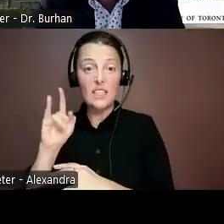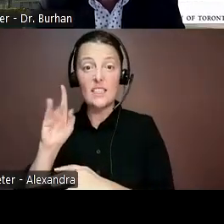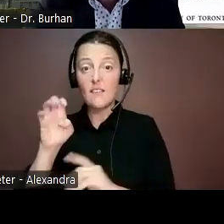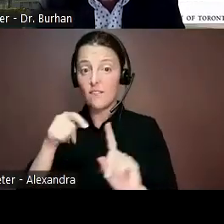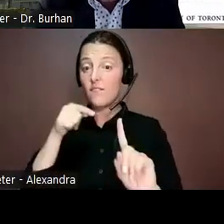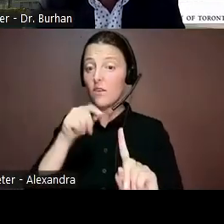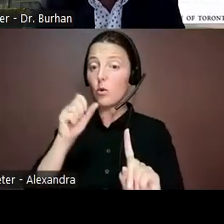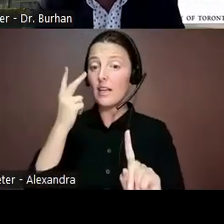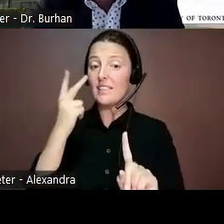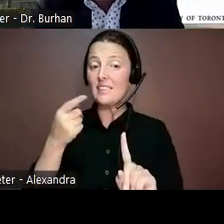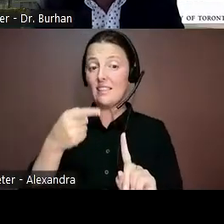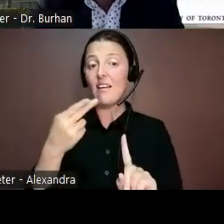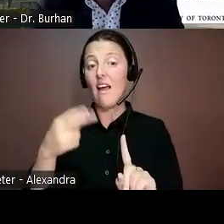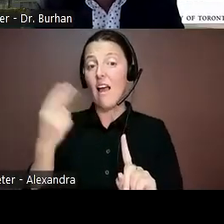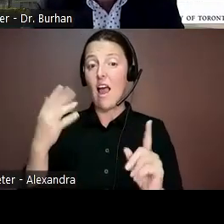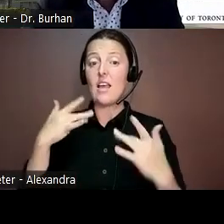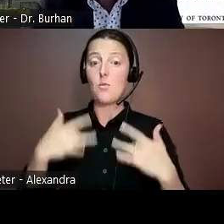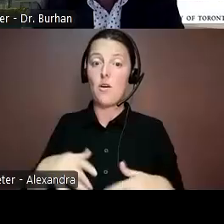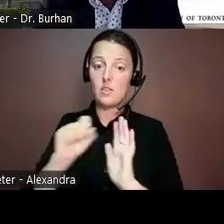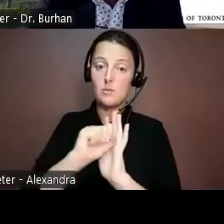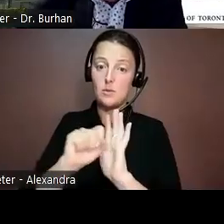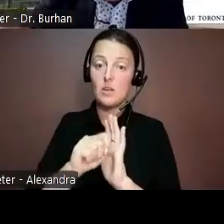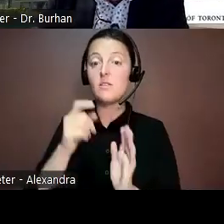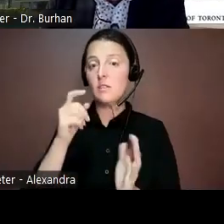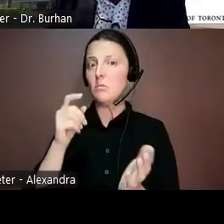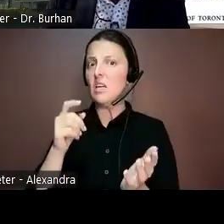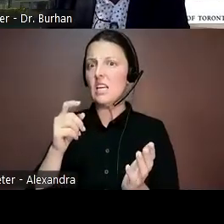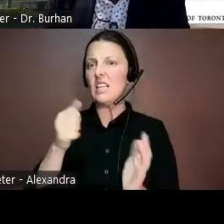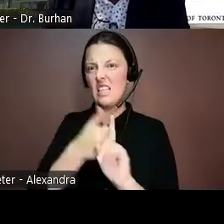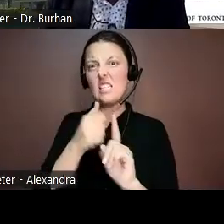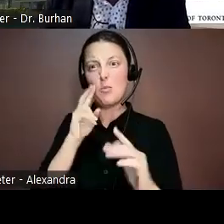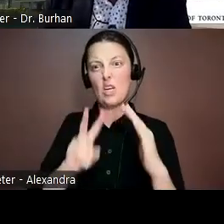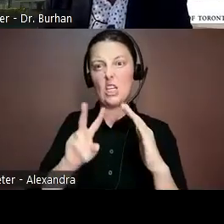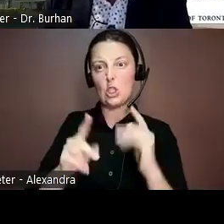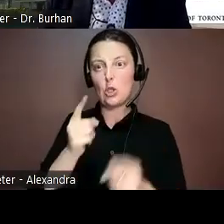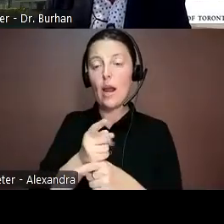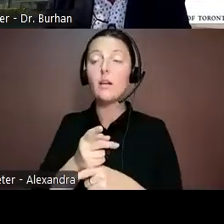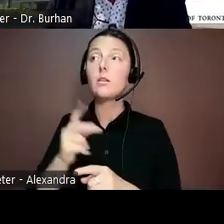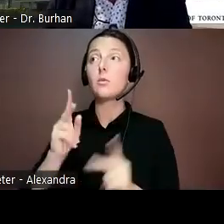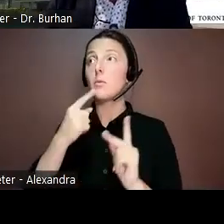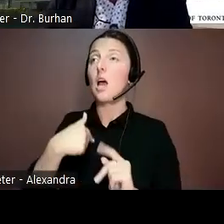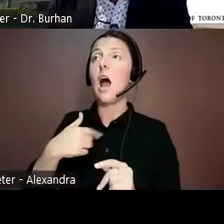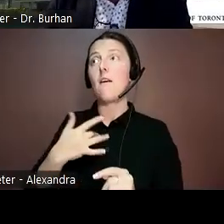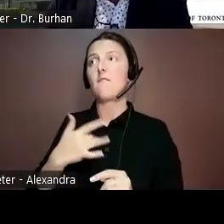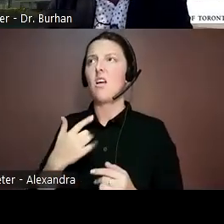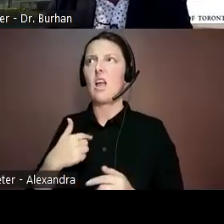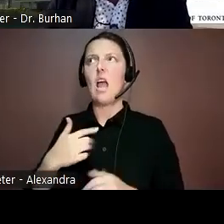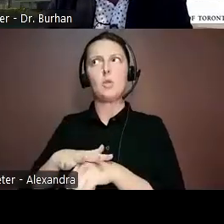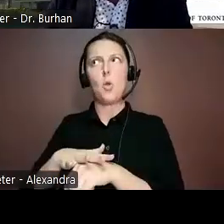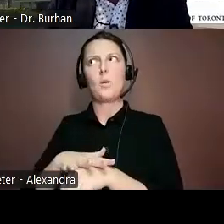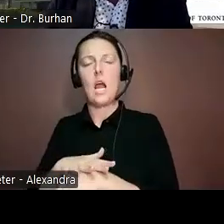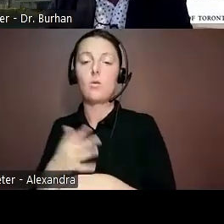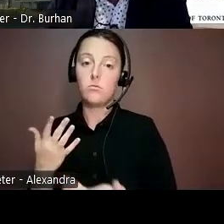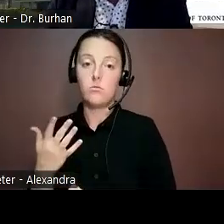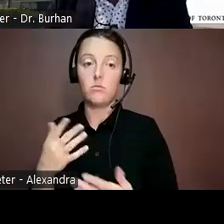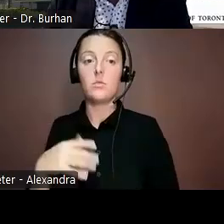you that I feel slowed down, I feel like my mind is slowing down. So I think people are starting to break down this